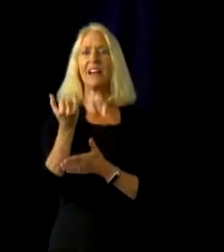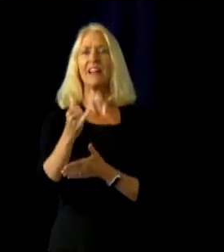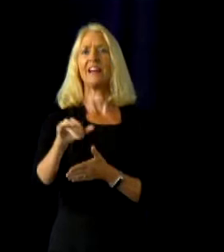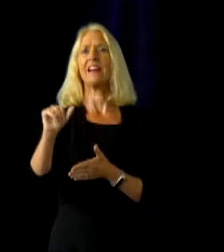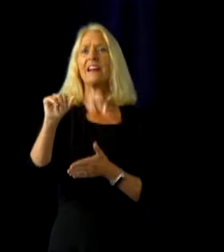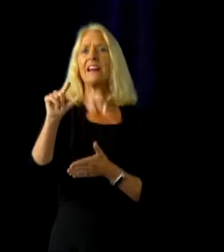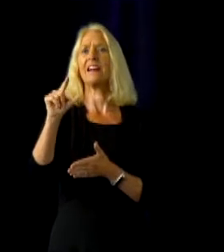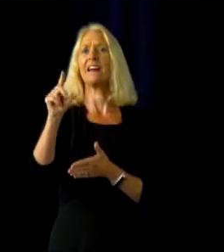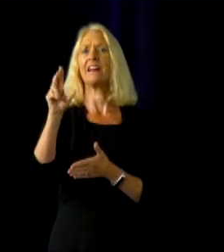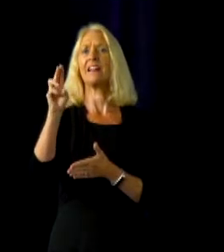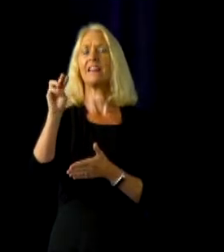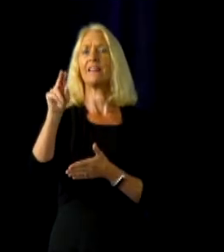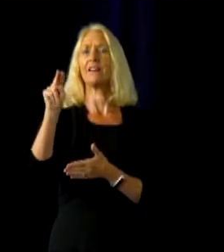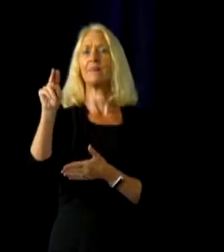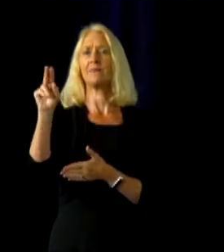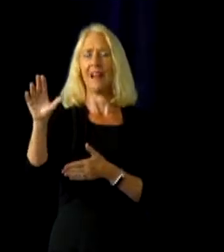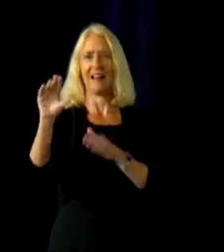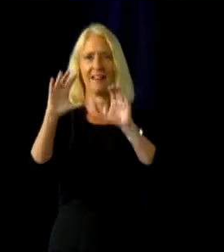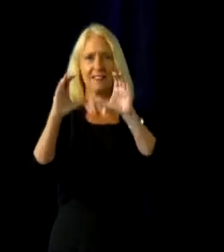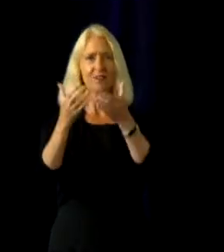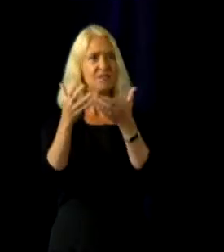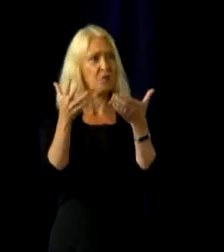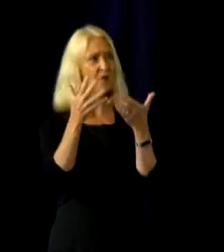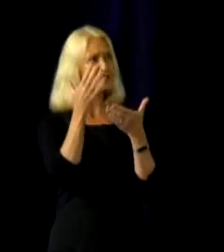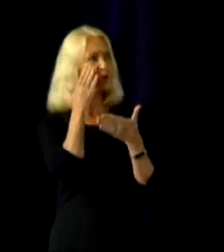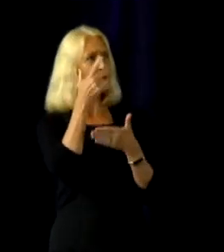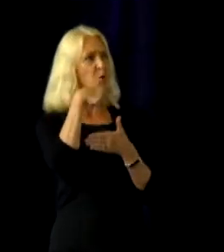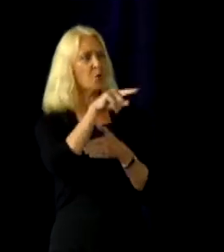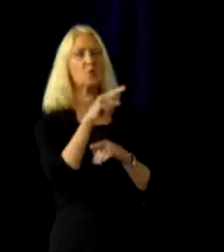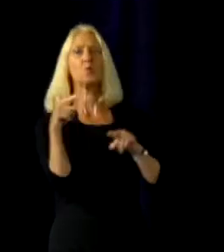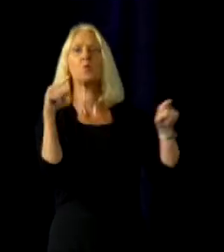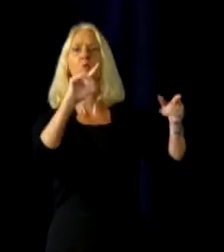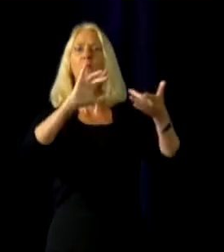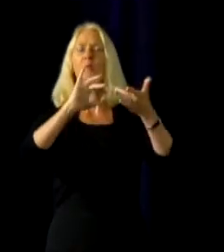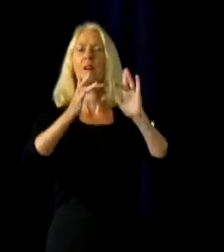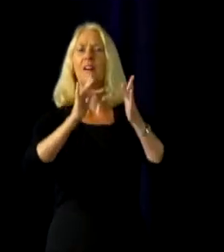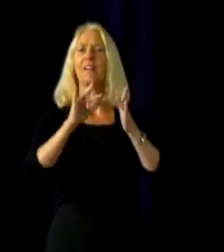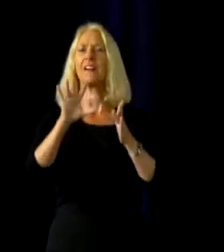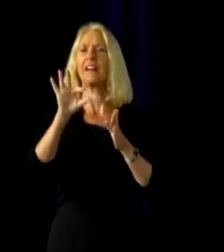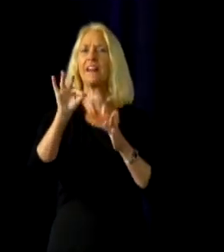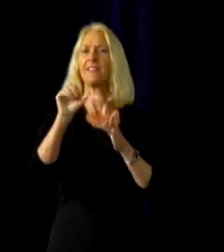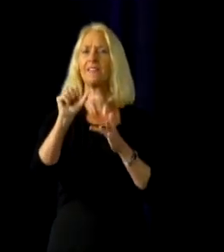to get to know you better. So all you need to do is visit